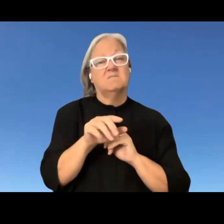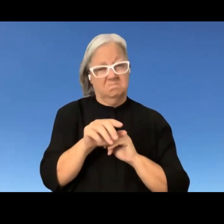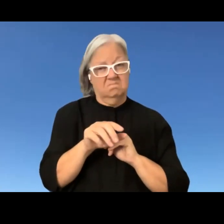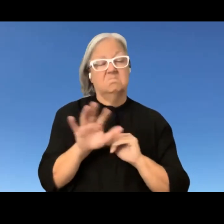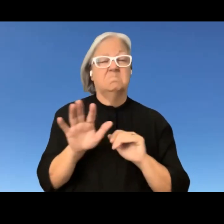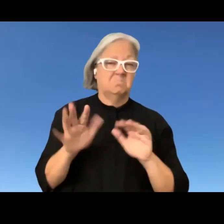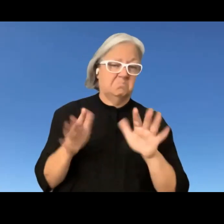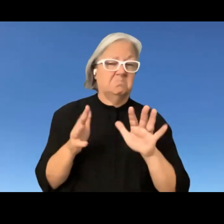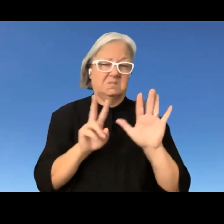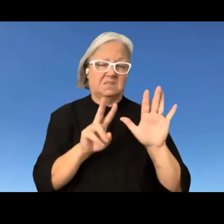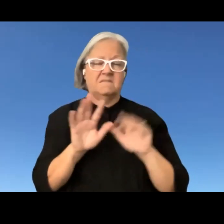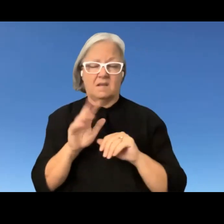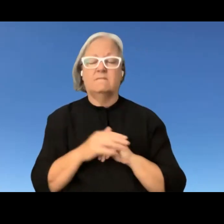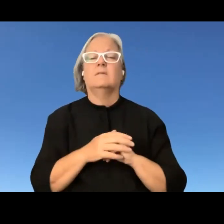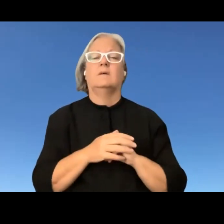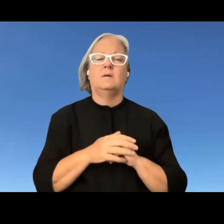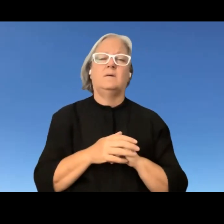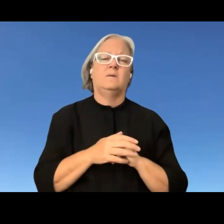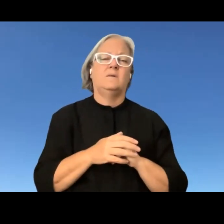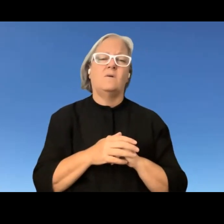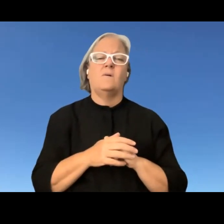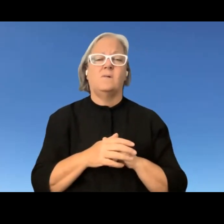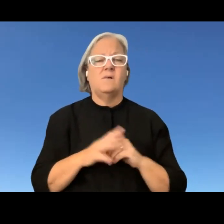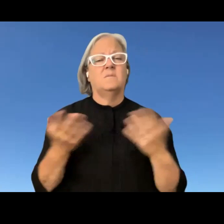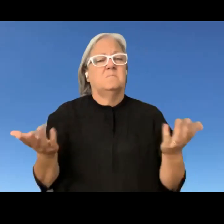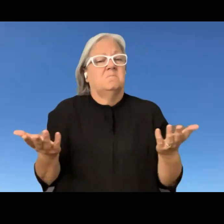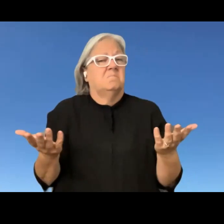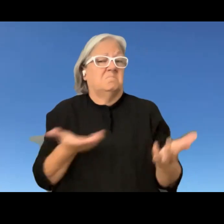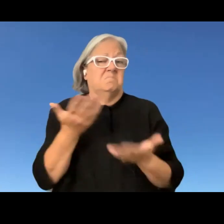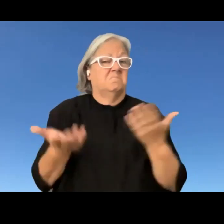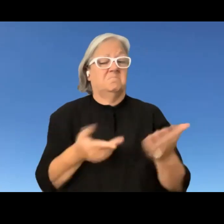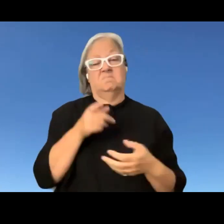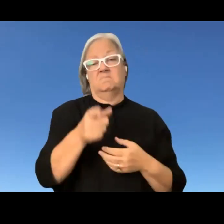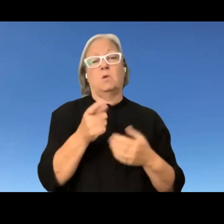number prefix before we start the call. So the number of